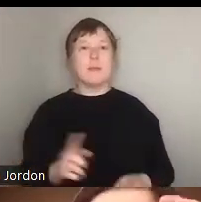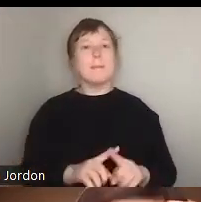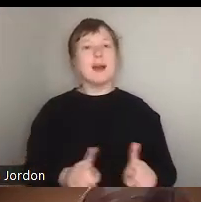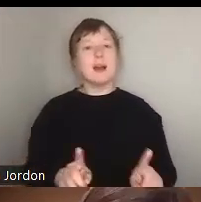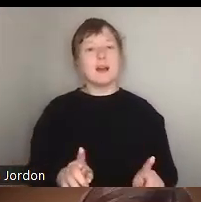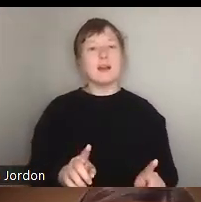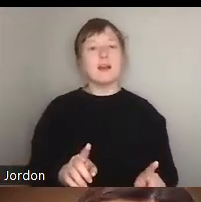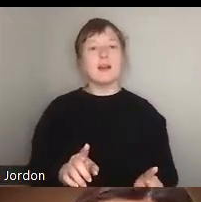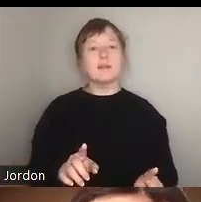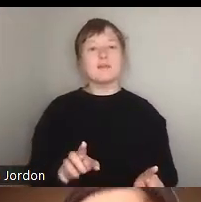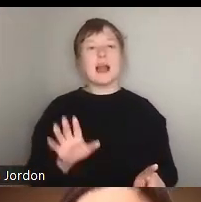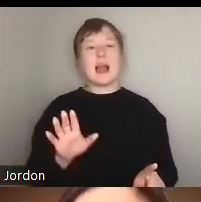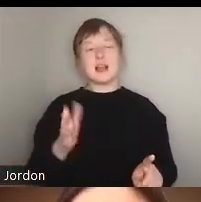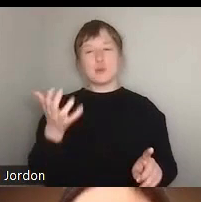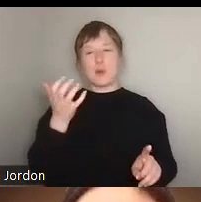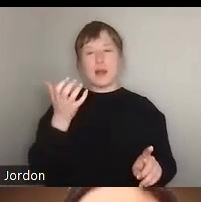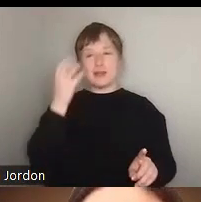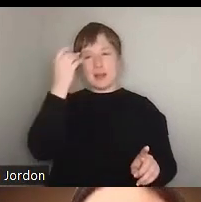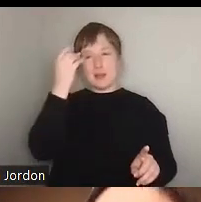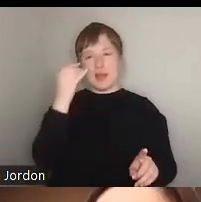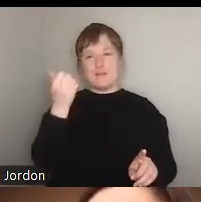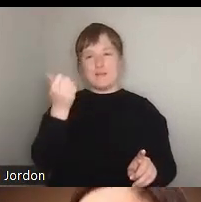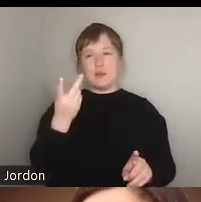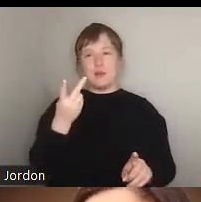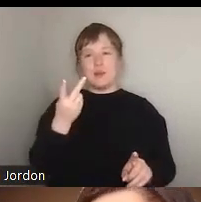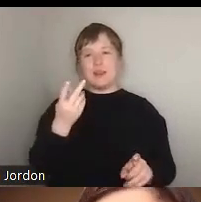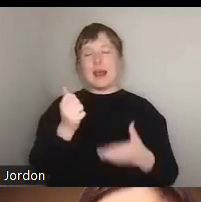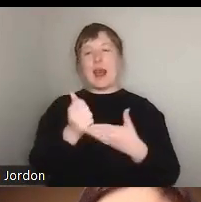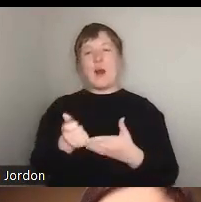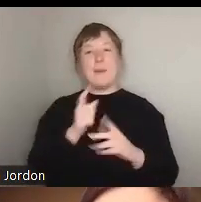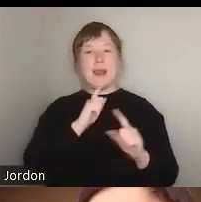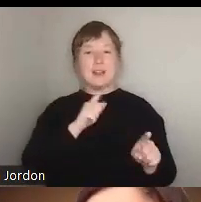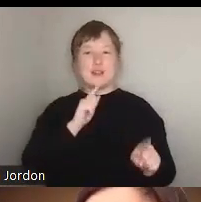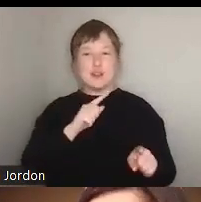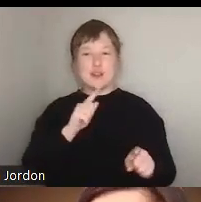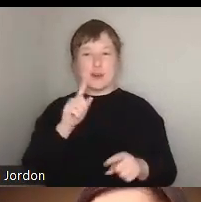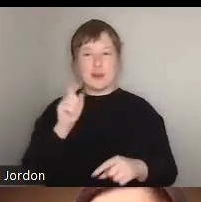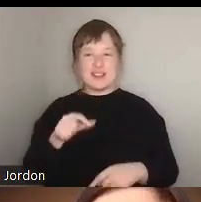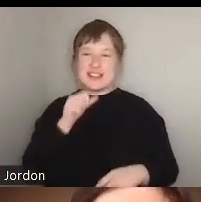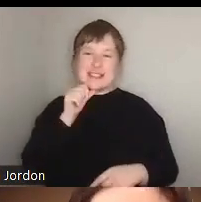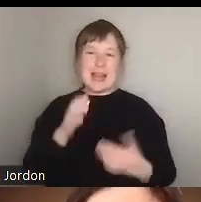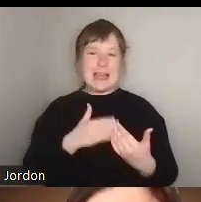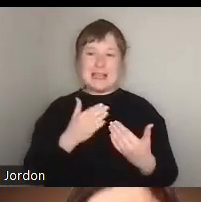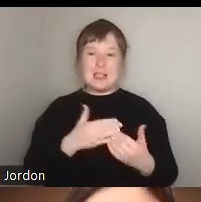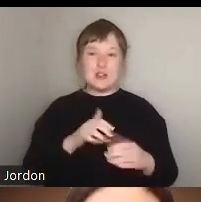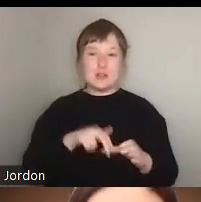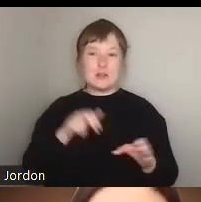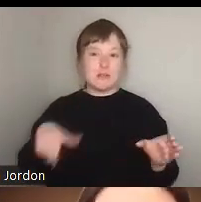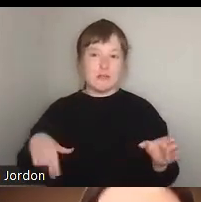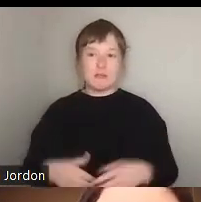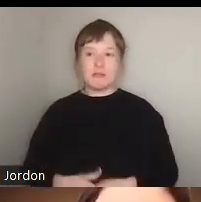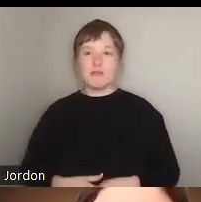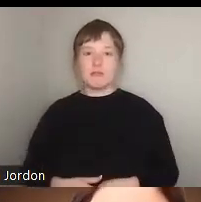I like to think that some of the things that we talked about sort of like help answer that question, because it's not an easy thing to just get out of.